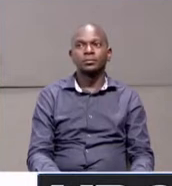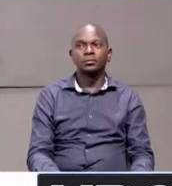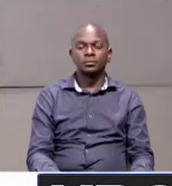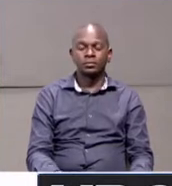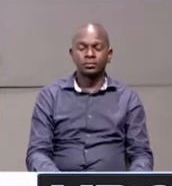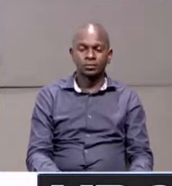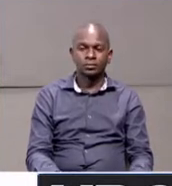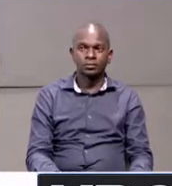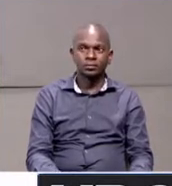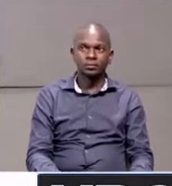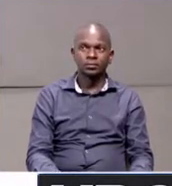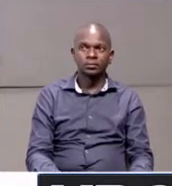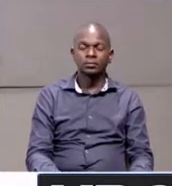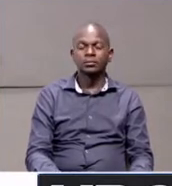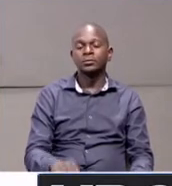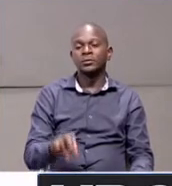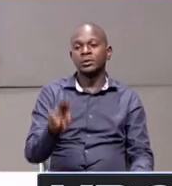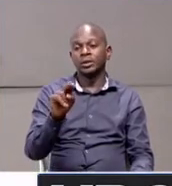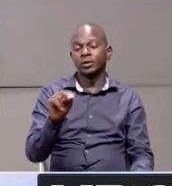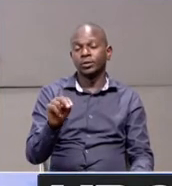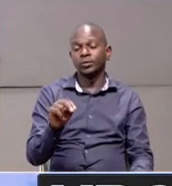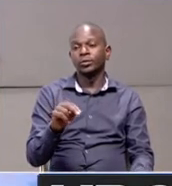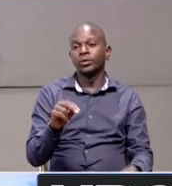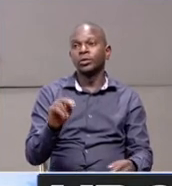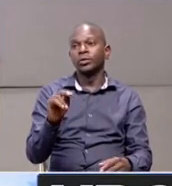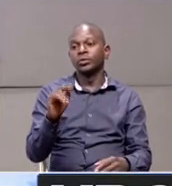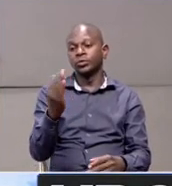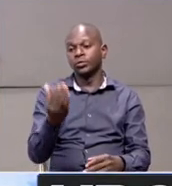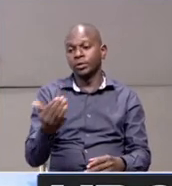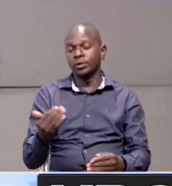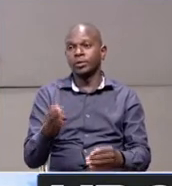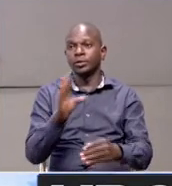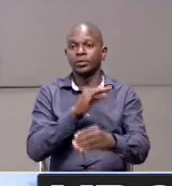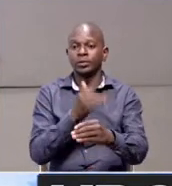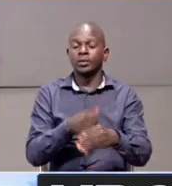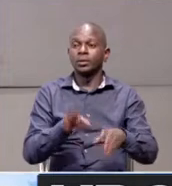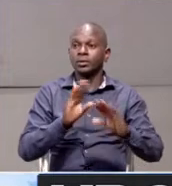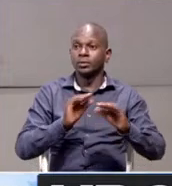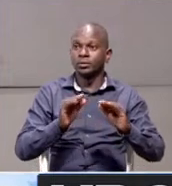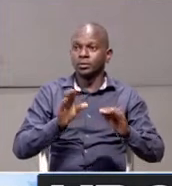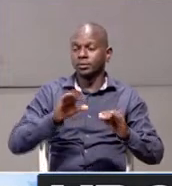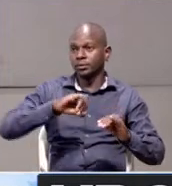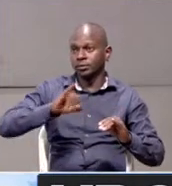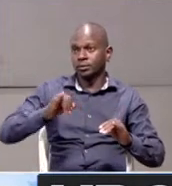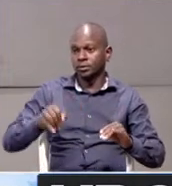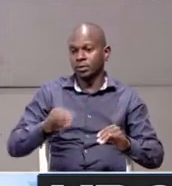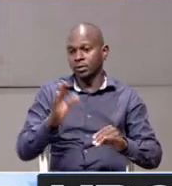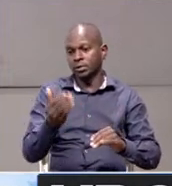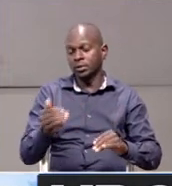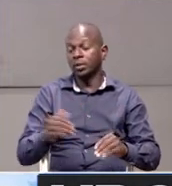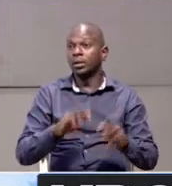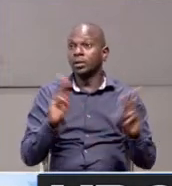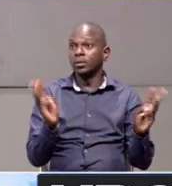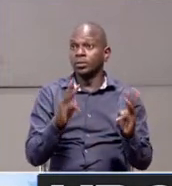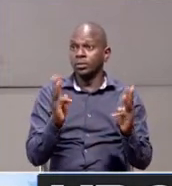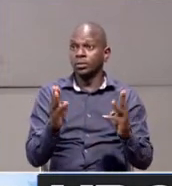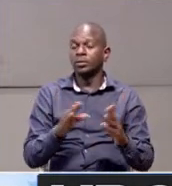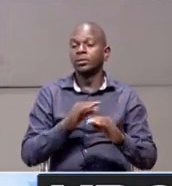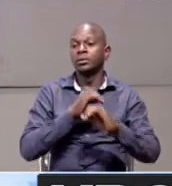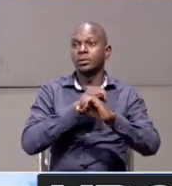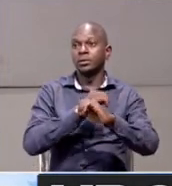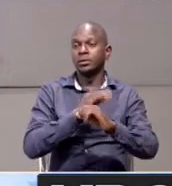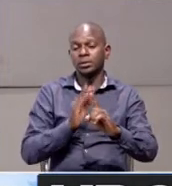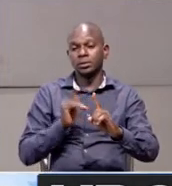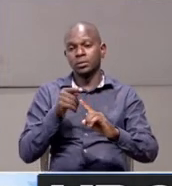In more news, National Children Authority has trained local leaders in Jinja City on implementing child well-being and protection aimed